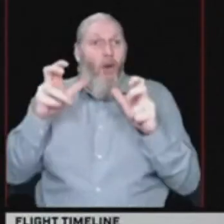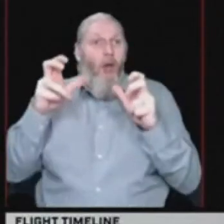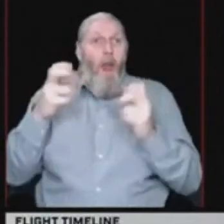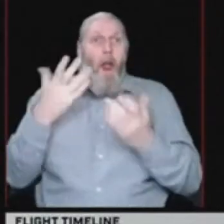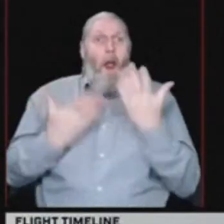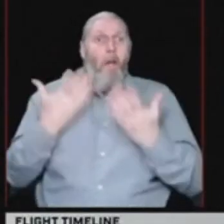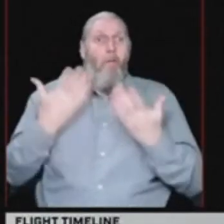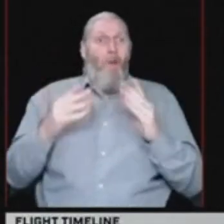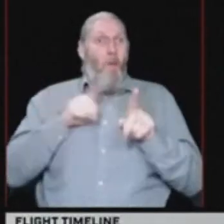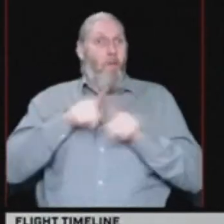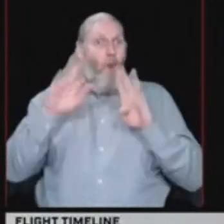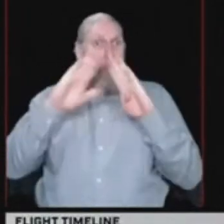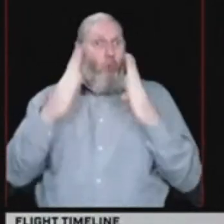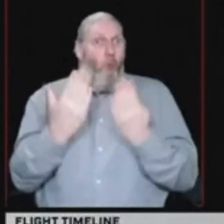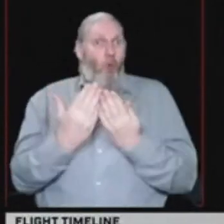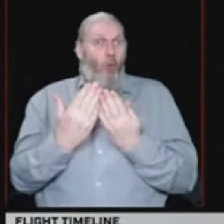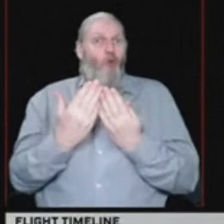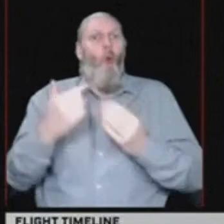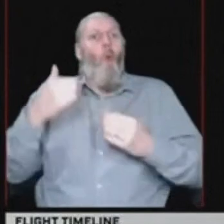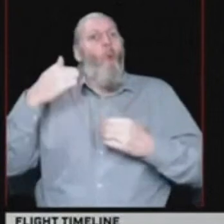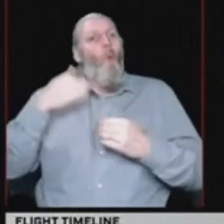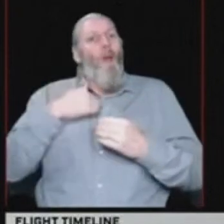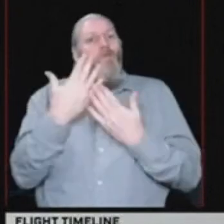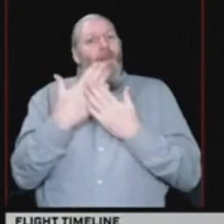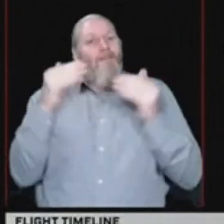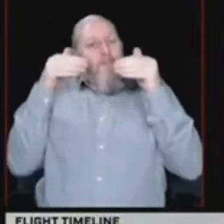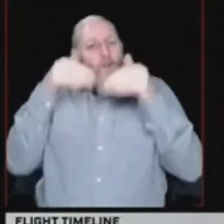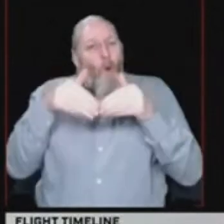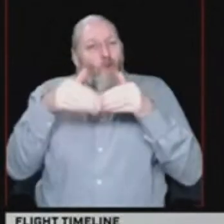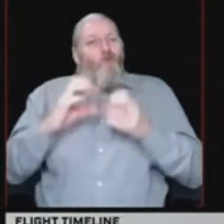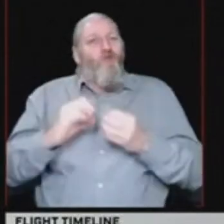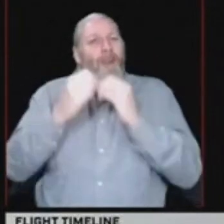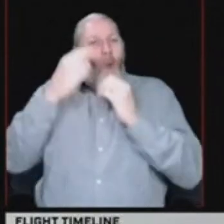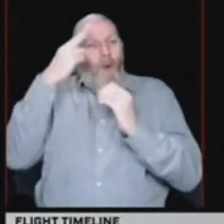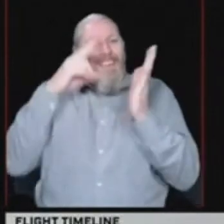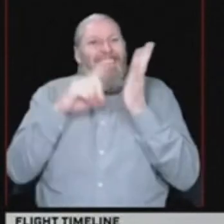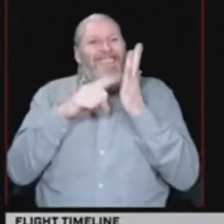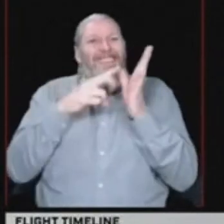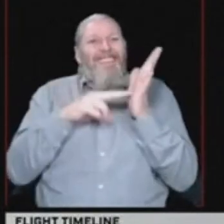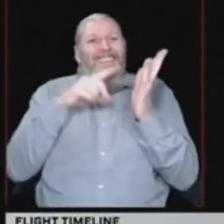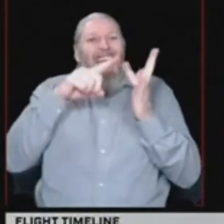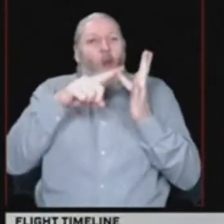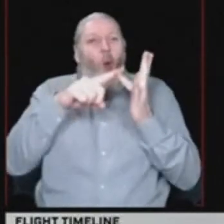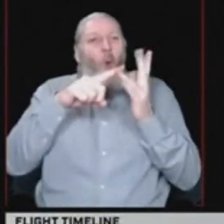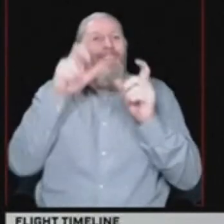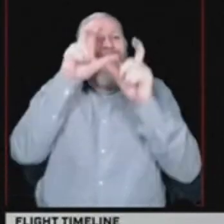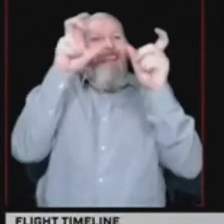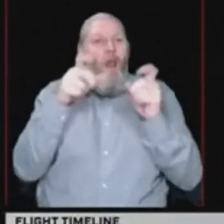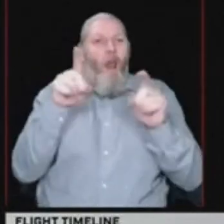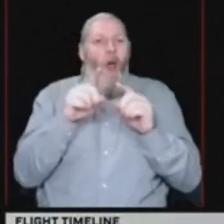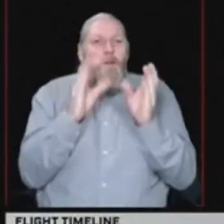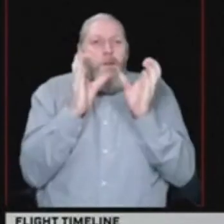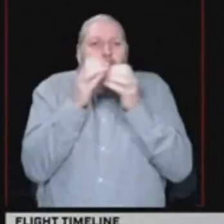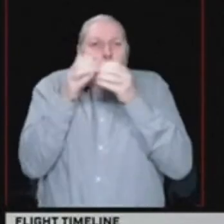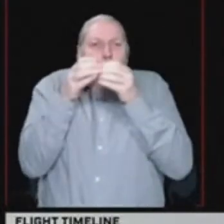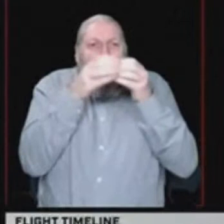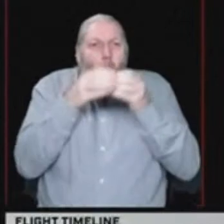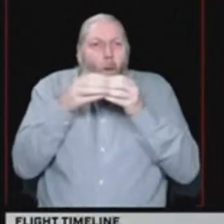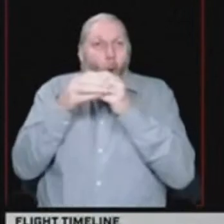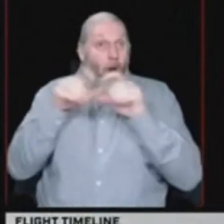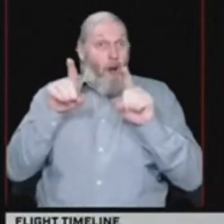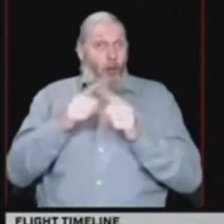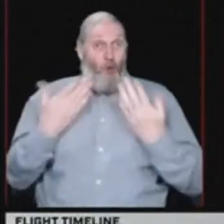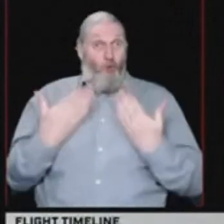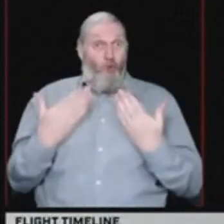smaller and the nano satellites, the type that Virgin Orbit put into space. And so to see these 9 go up finally this evening,